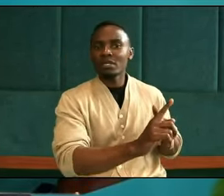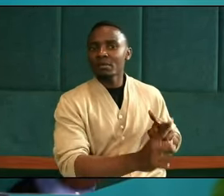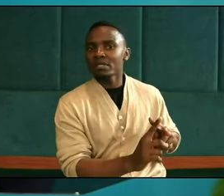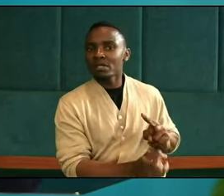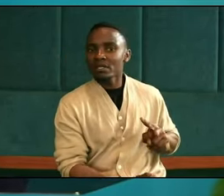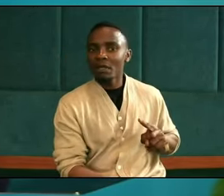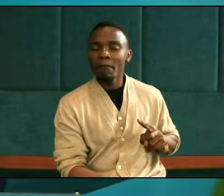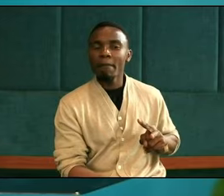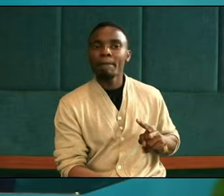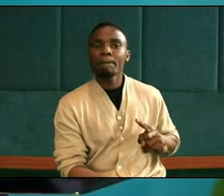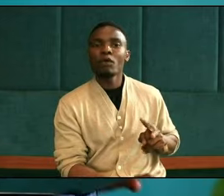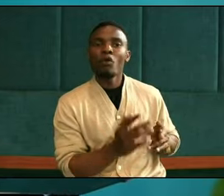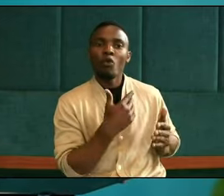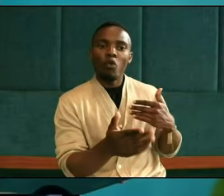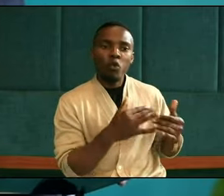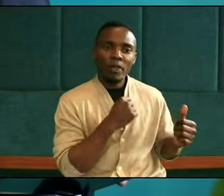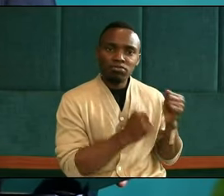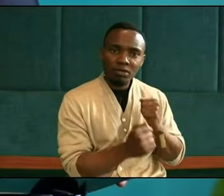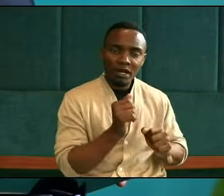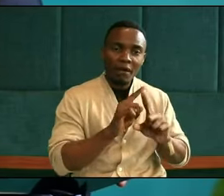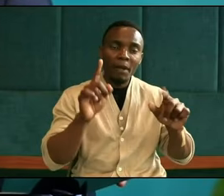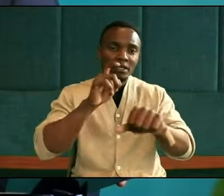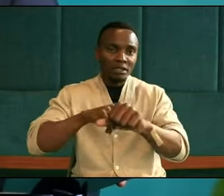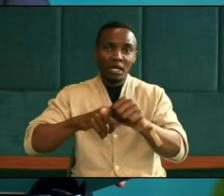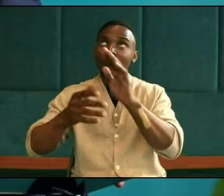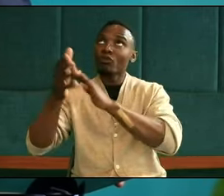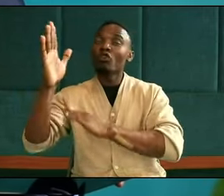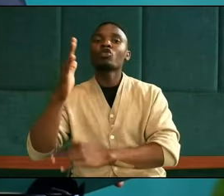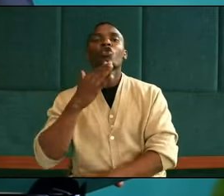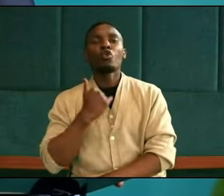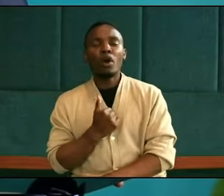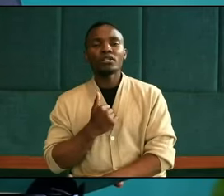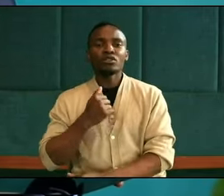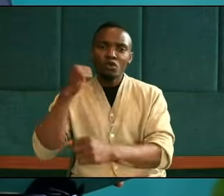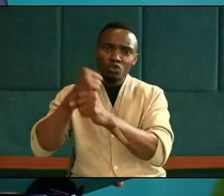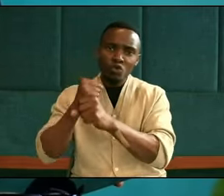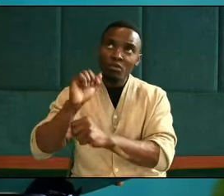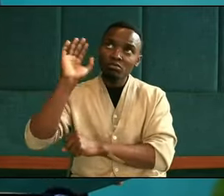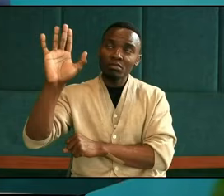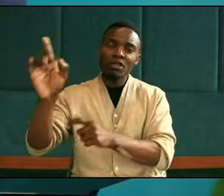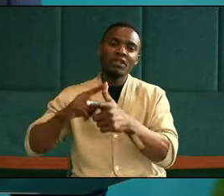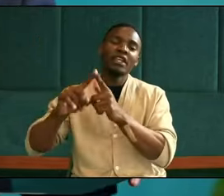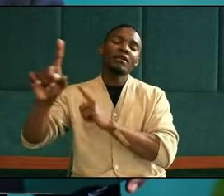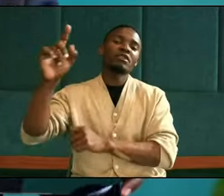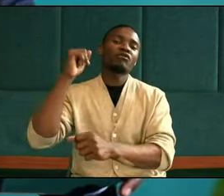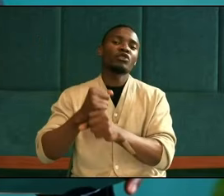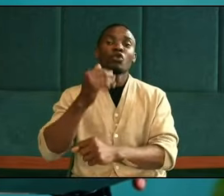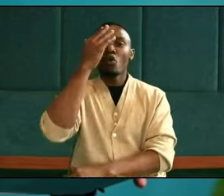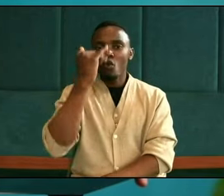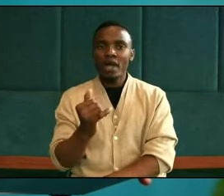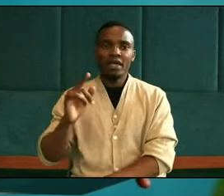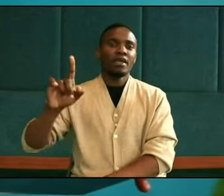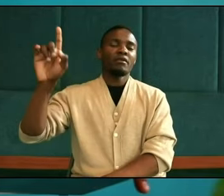go farther down south, when God desires to do his work, he will do it, because he